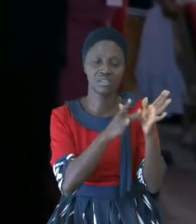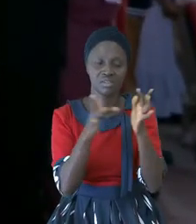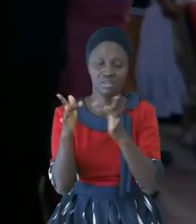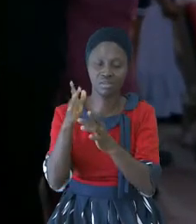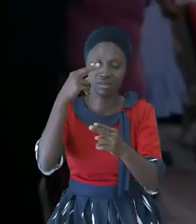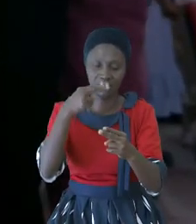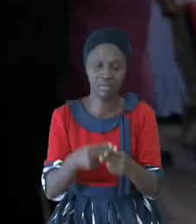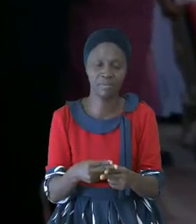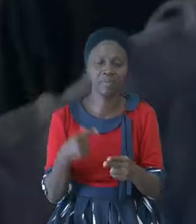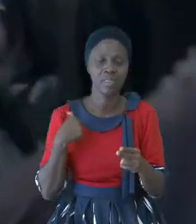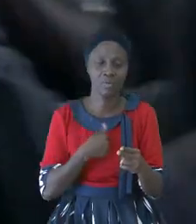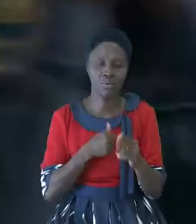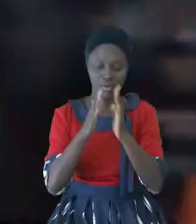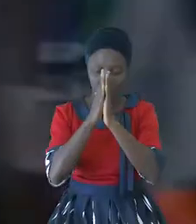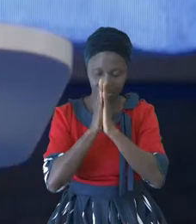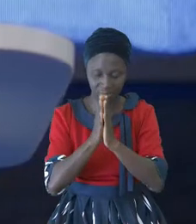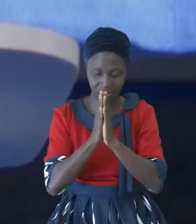Jesus' name we pray.